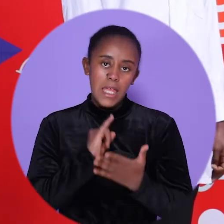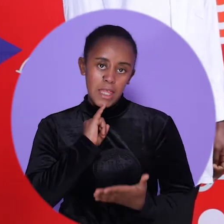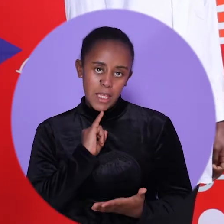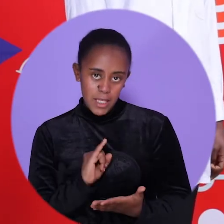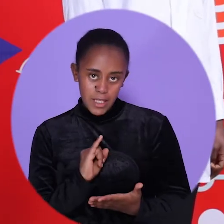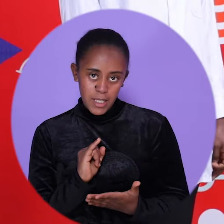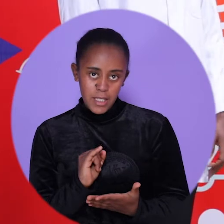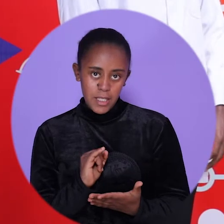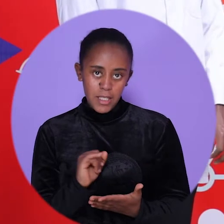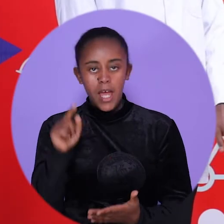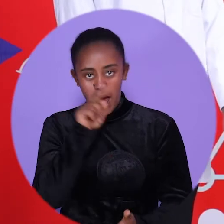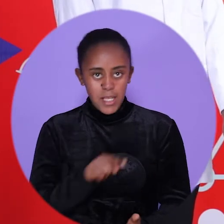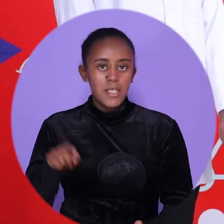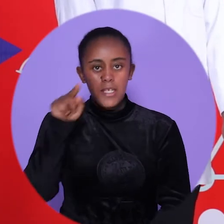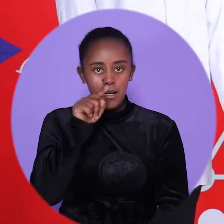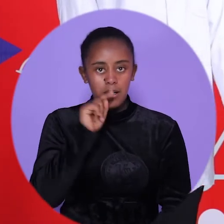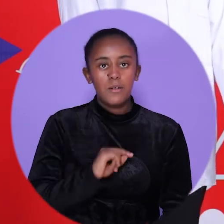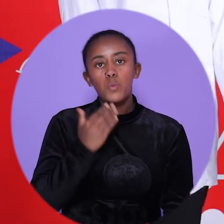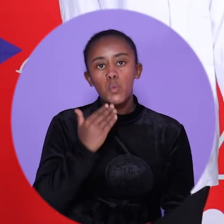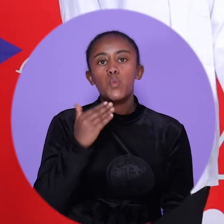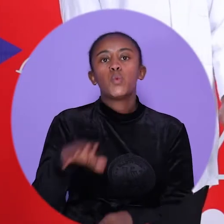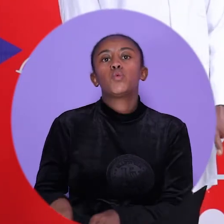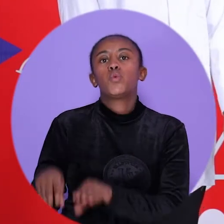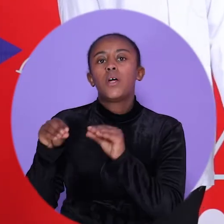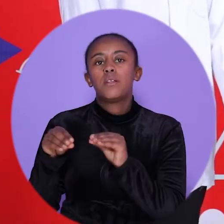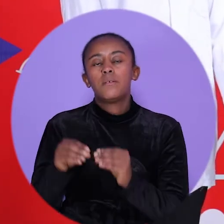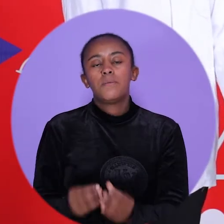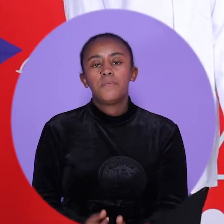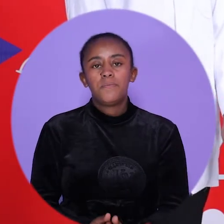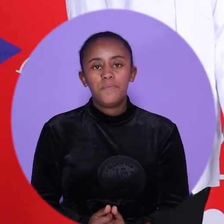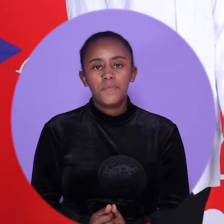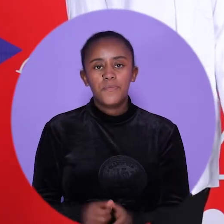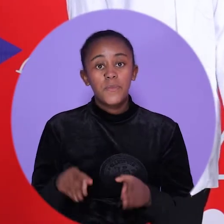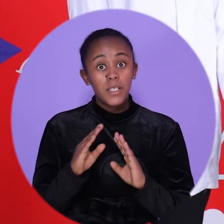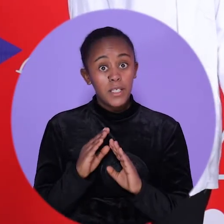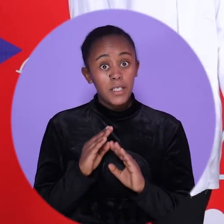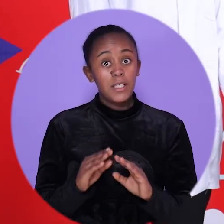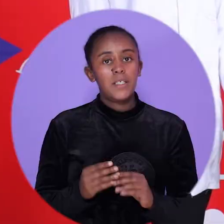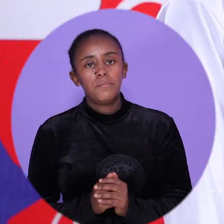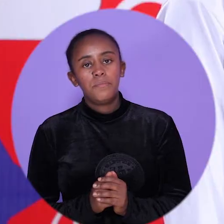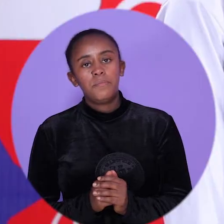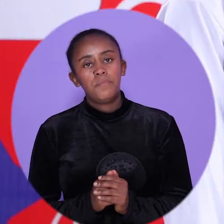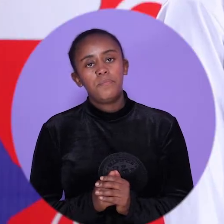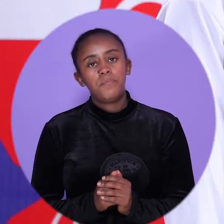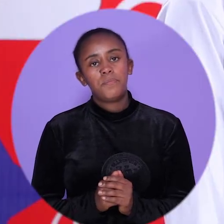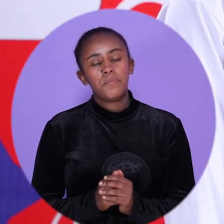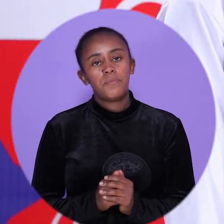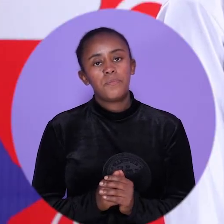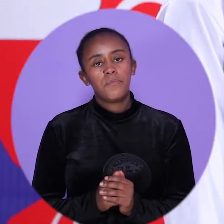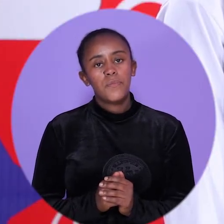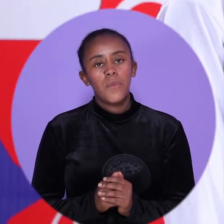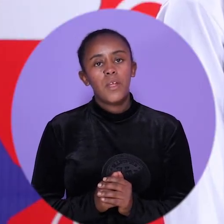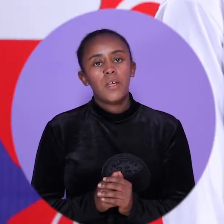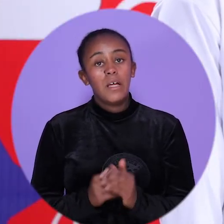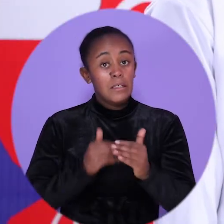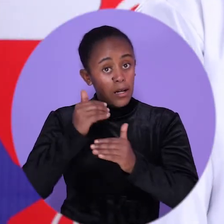a circle. It is a circle. Good student. Let us go to for the next point. The next point